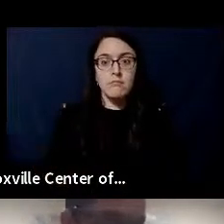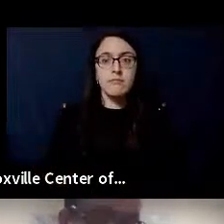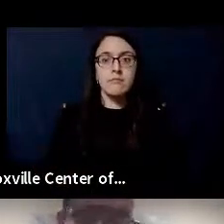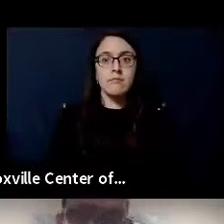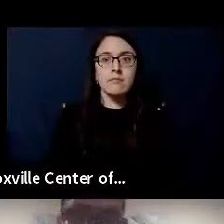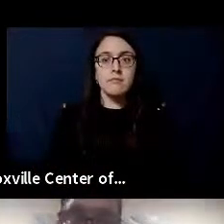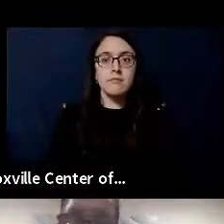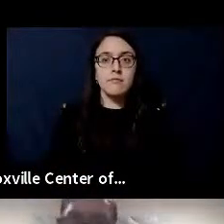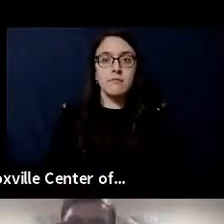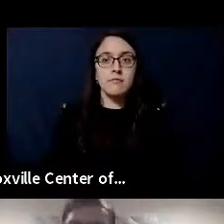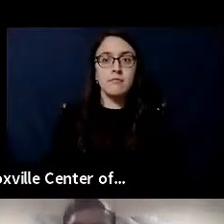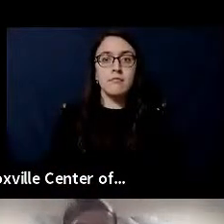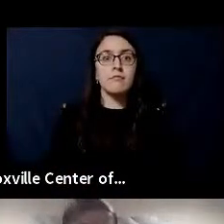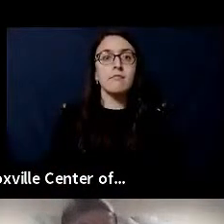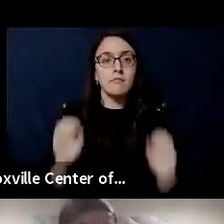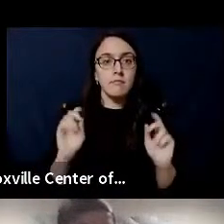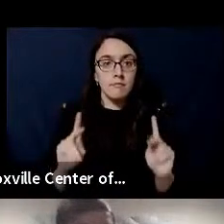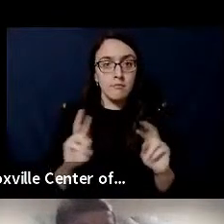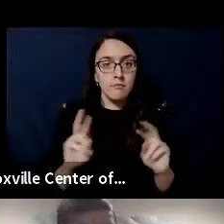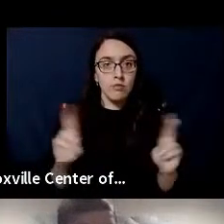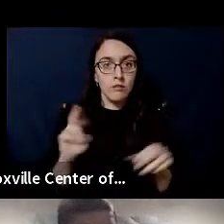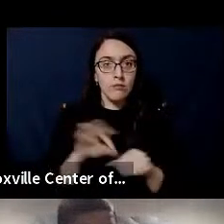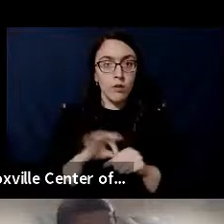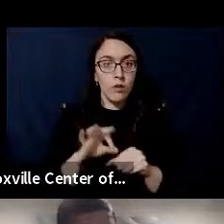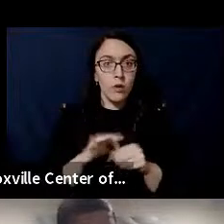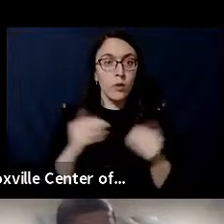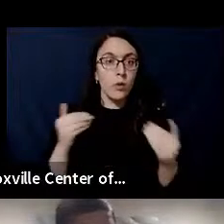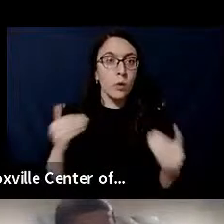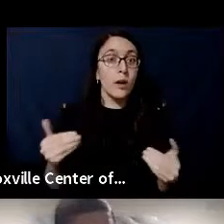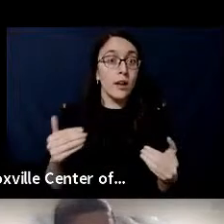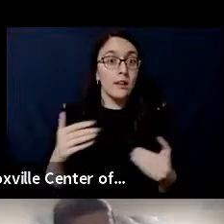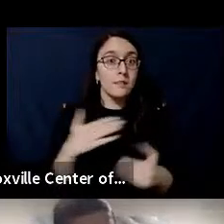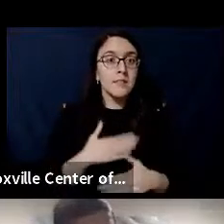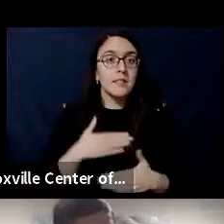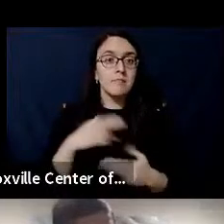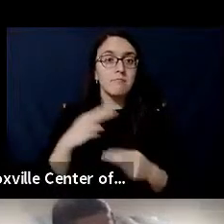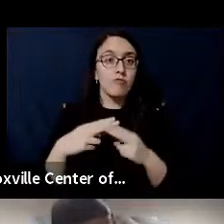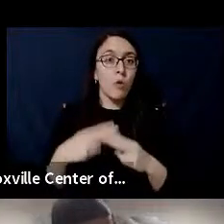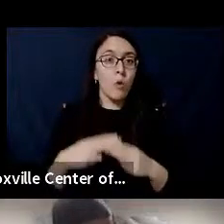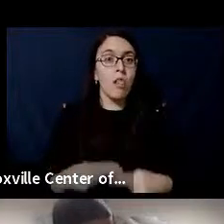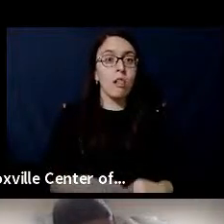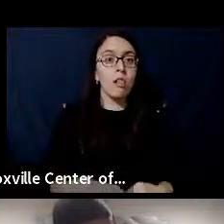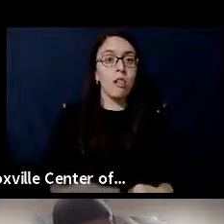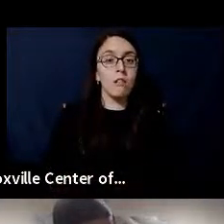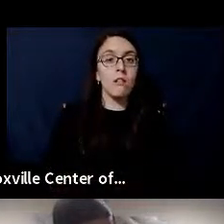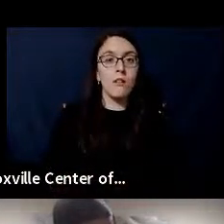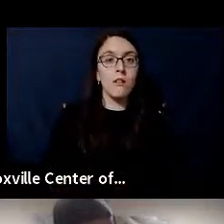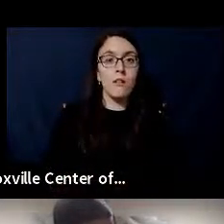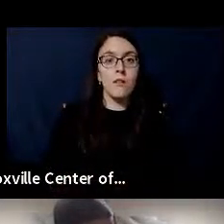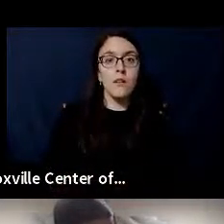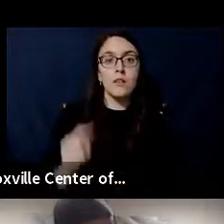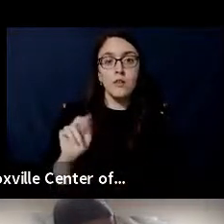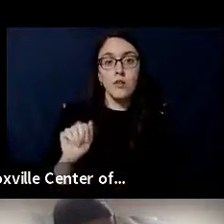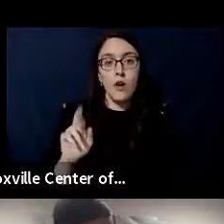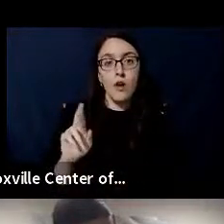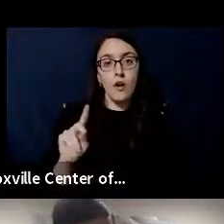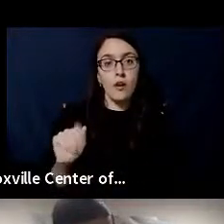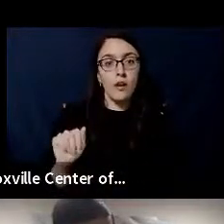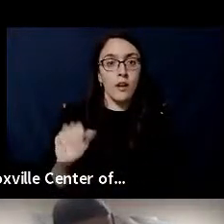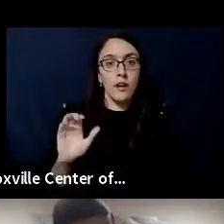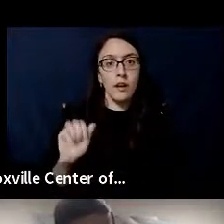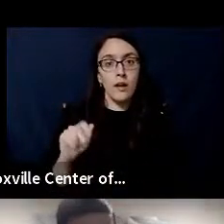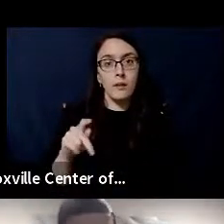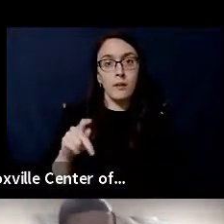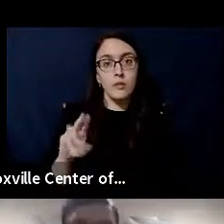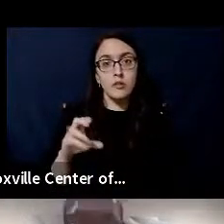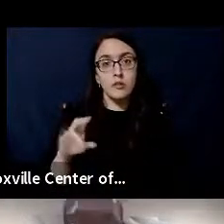If not, since we're ready to vote. So Nara, again, if you will conduct a roll call for us. Yes, sir. This is Narda Capicilli, and we're voting